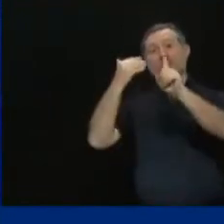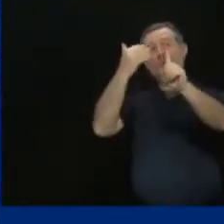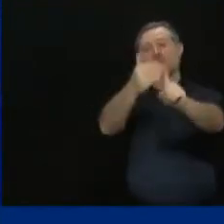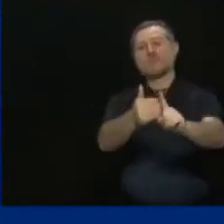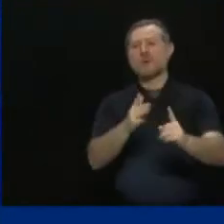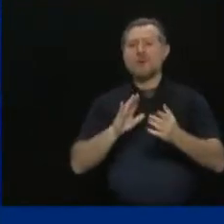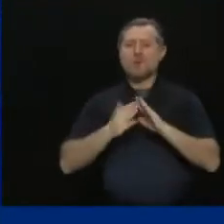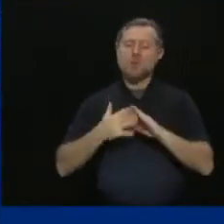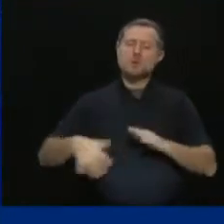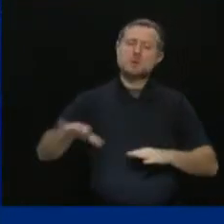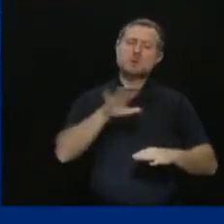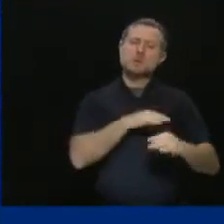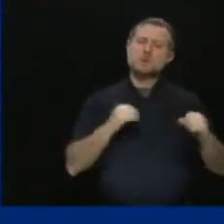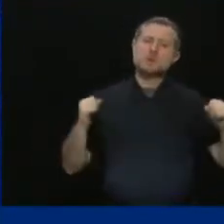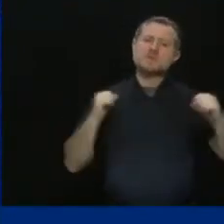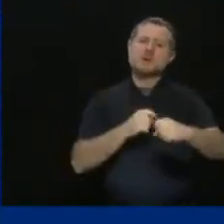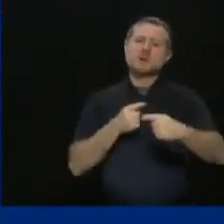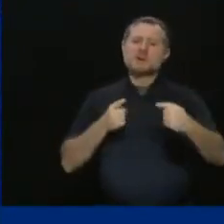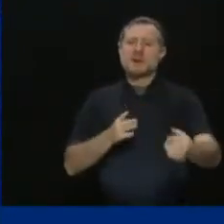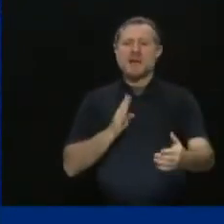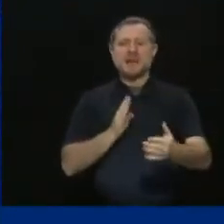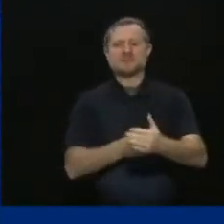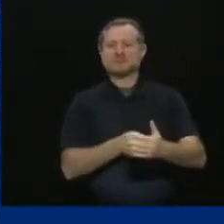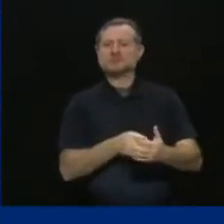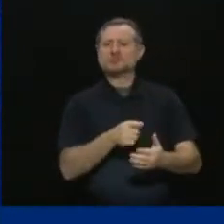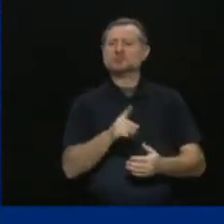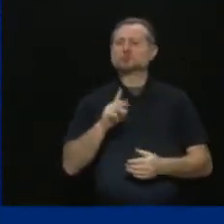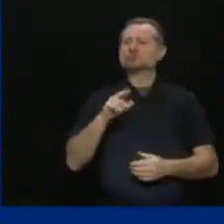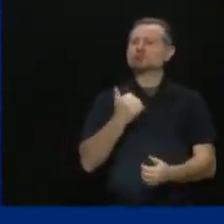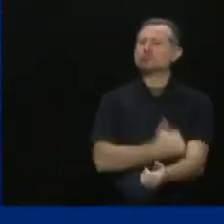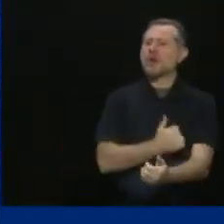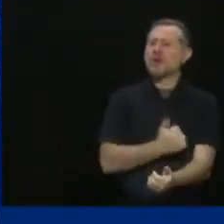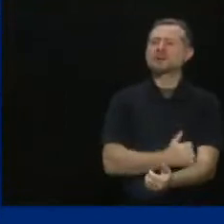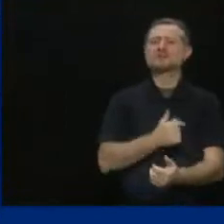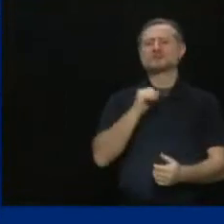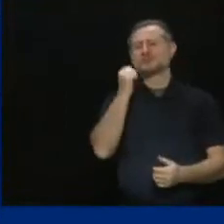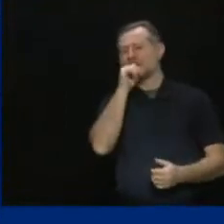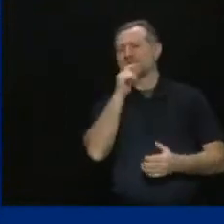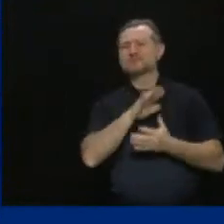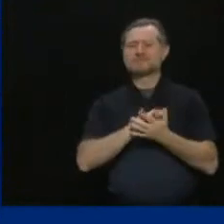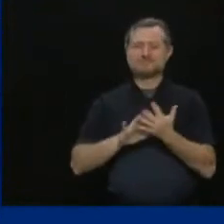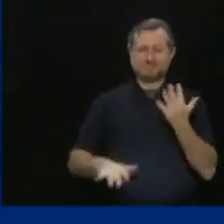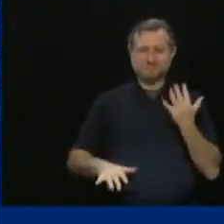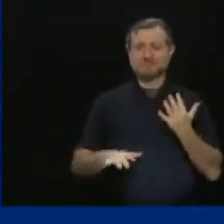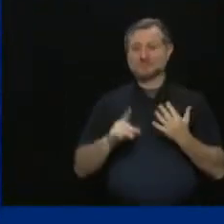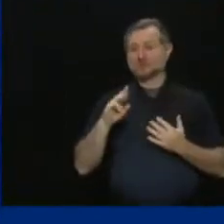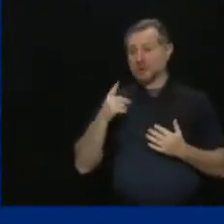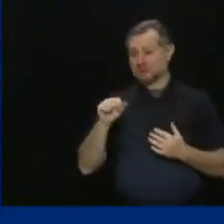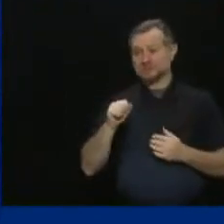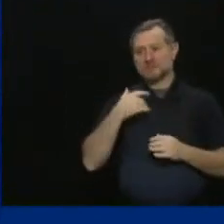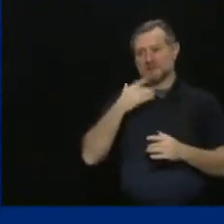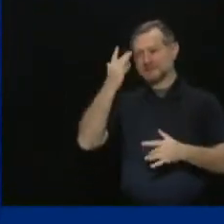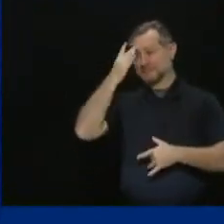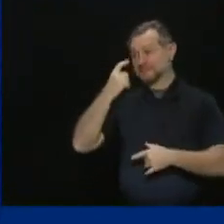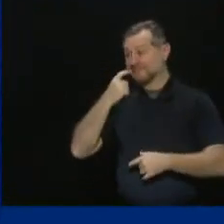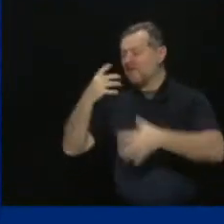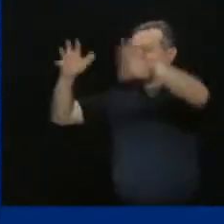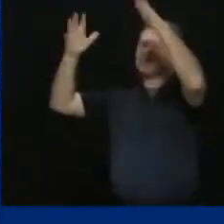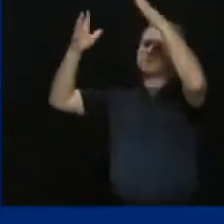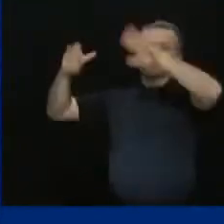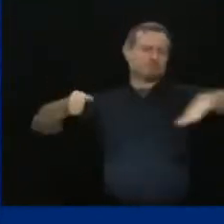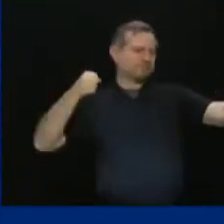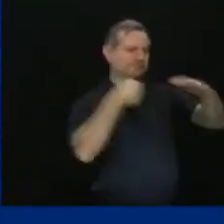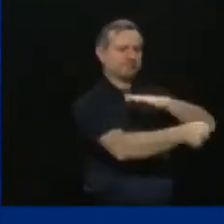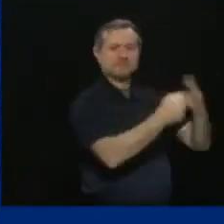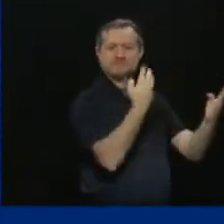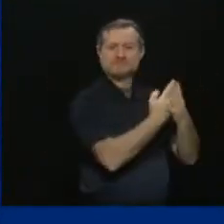on drugs, where sick people struggling with addiction were locked up instead of provided with treatment.